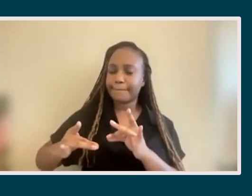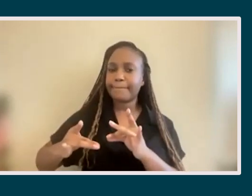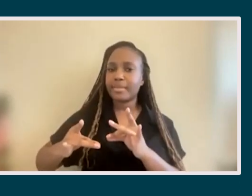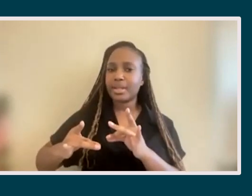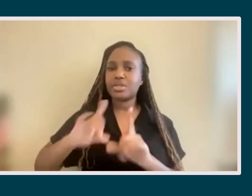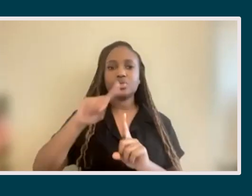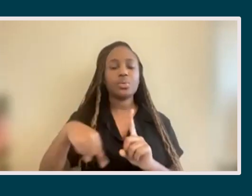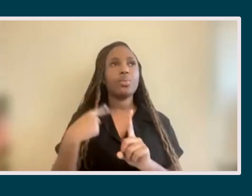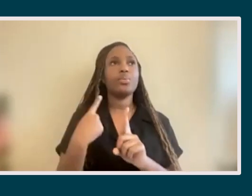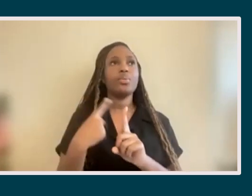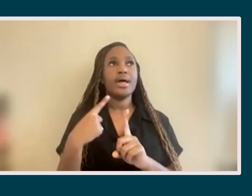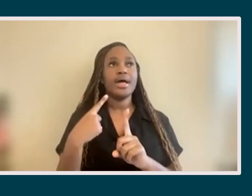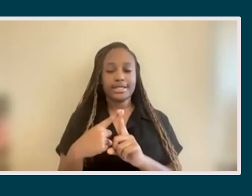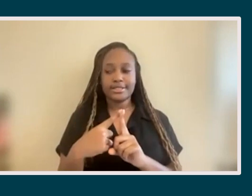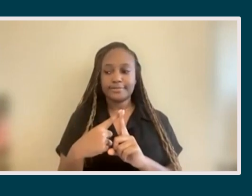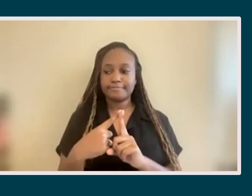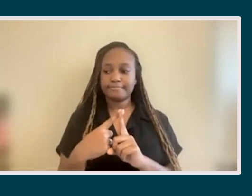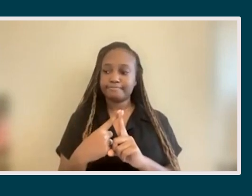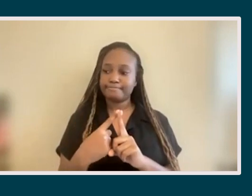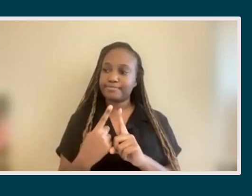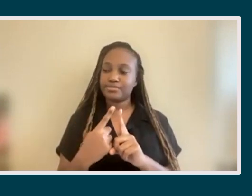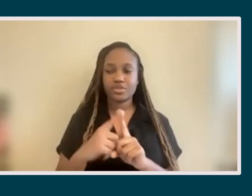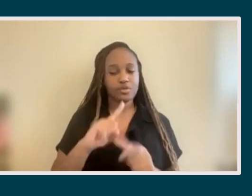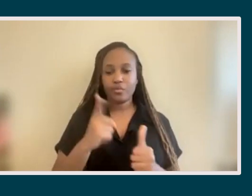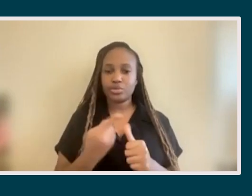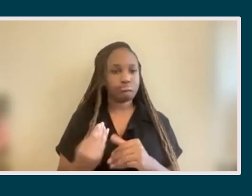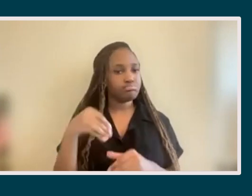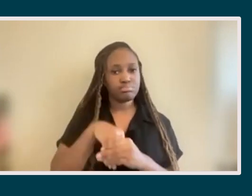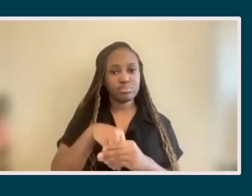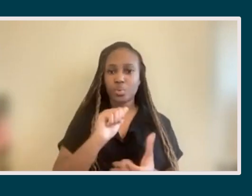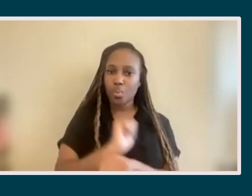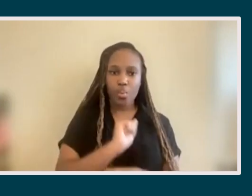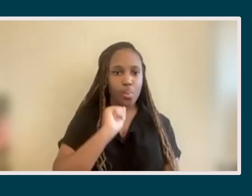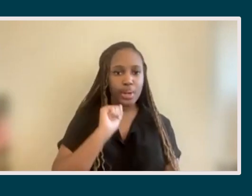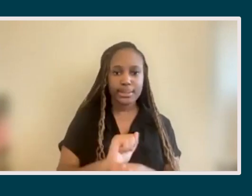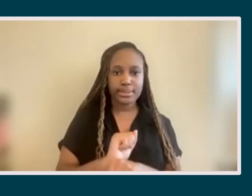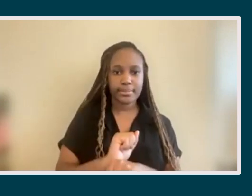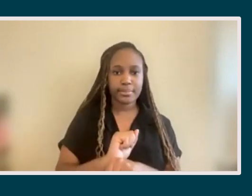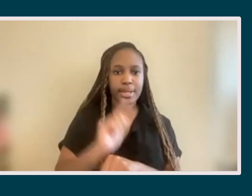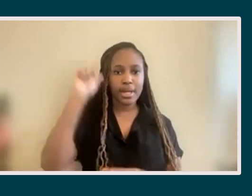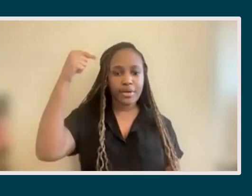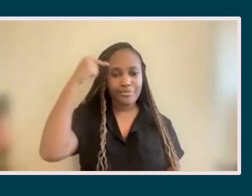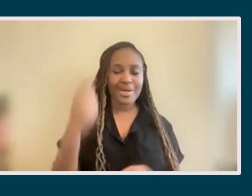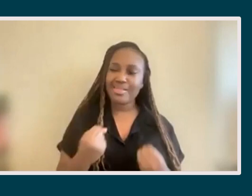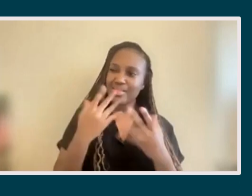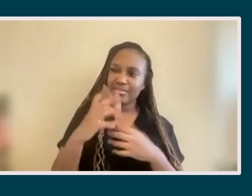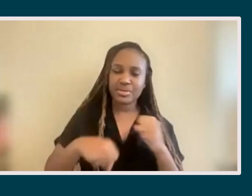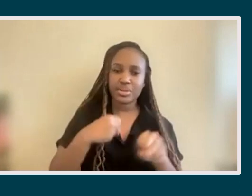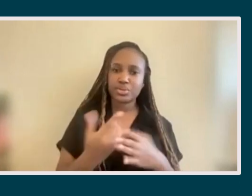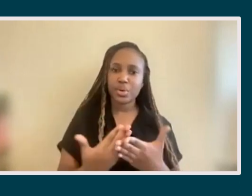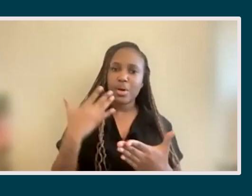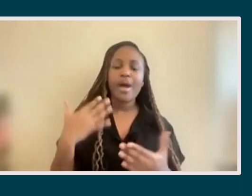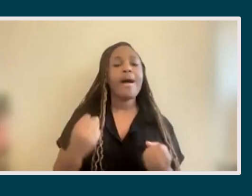when you came into this work, when you came into government many years ago, how many women were you